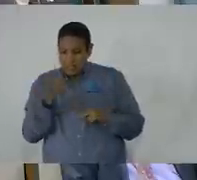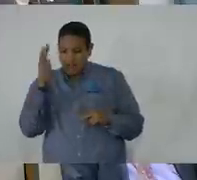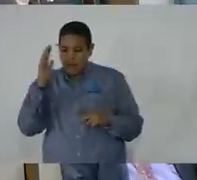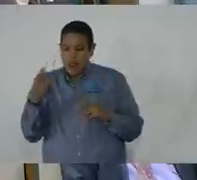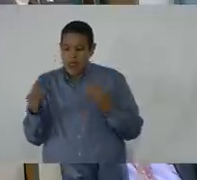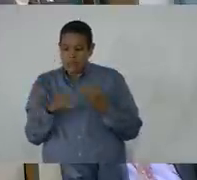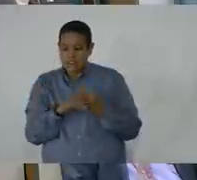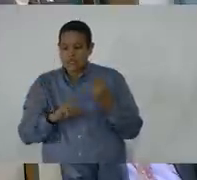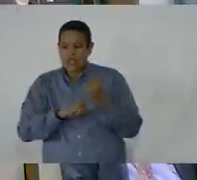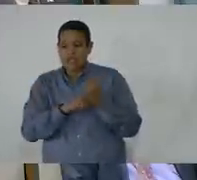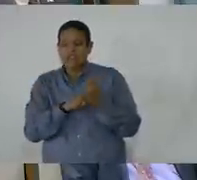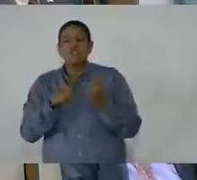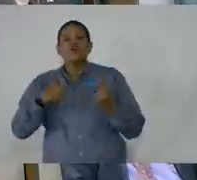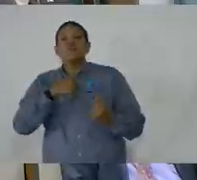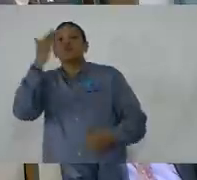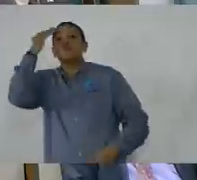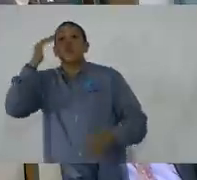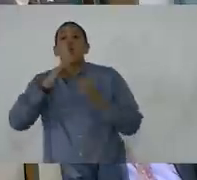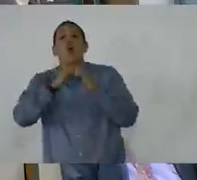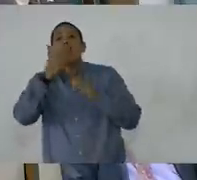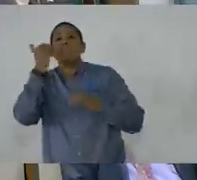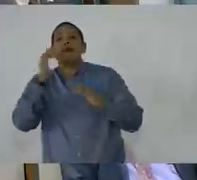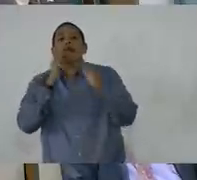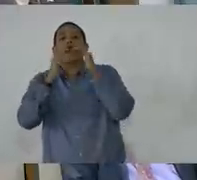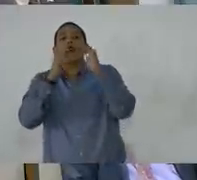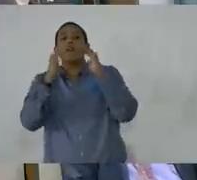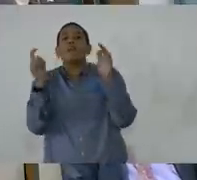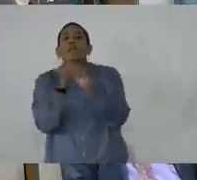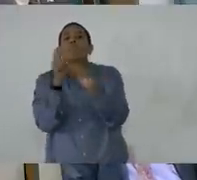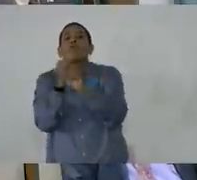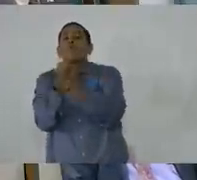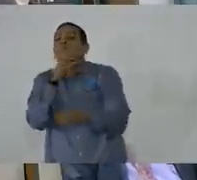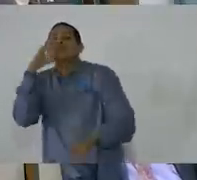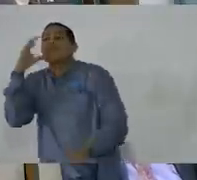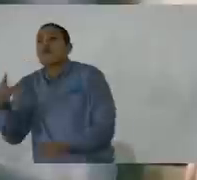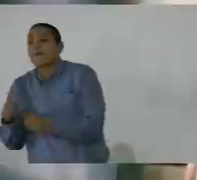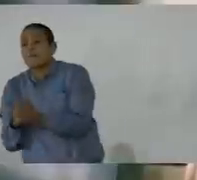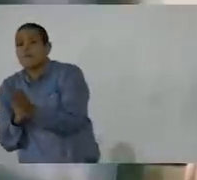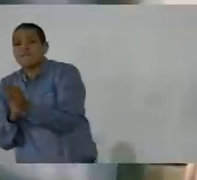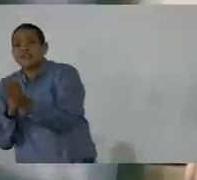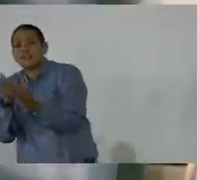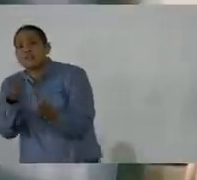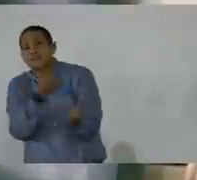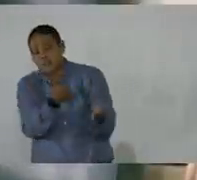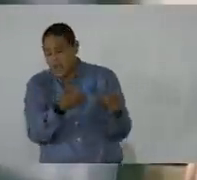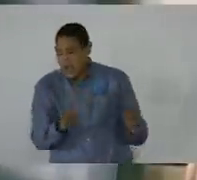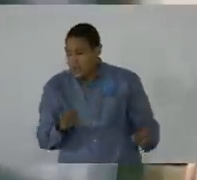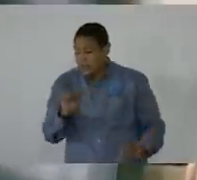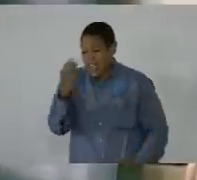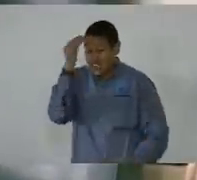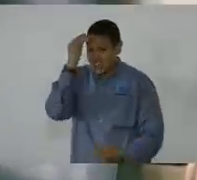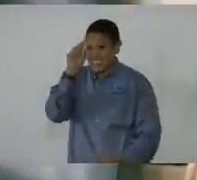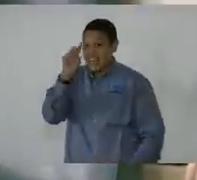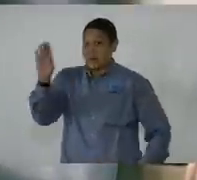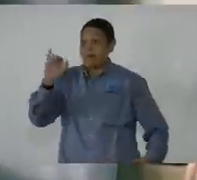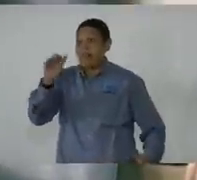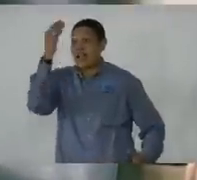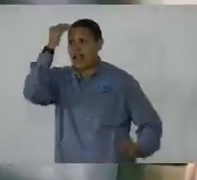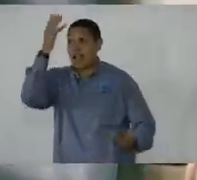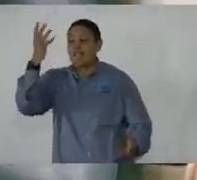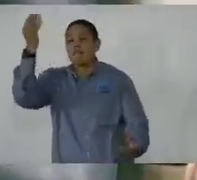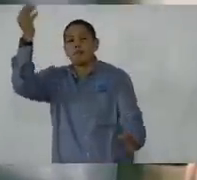assist us in knowing how best to communicate with the farmers and fishers. because that database and information will tell